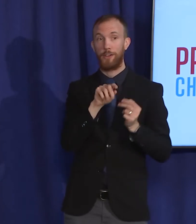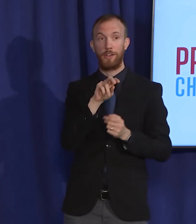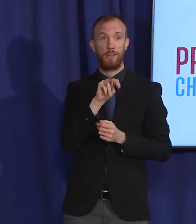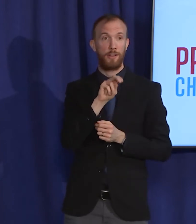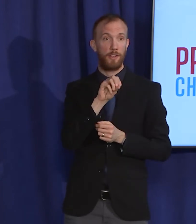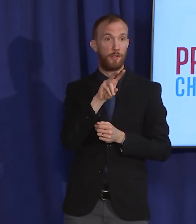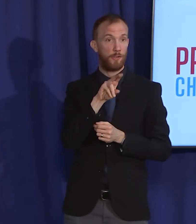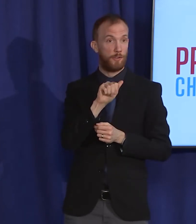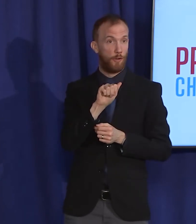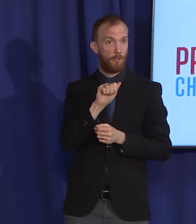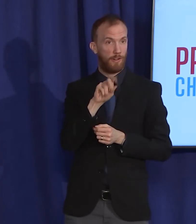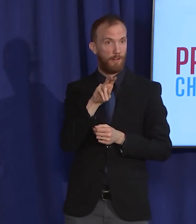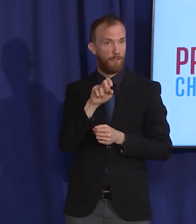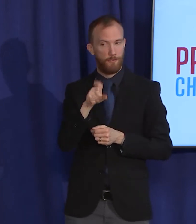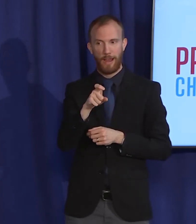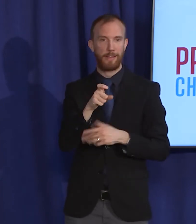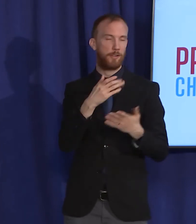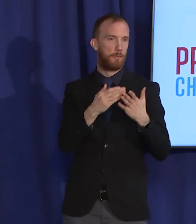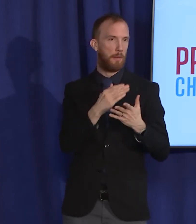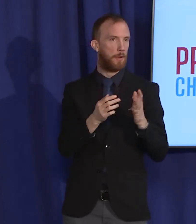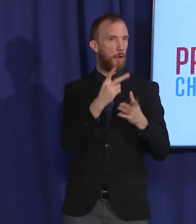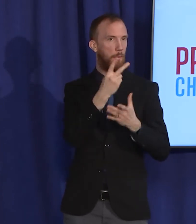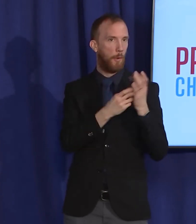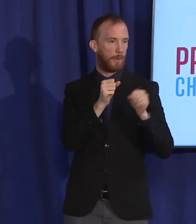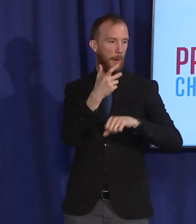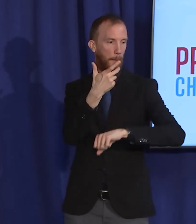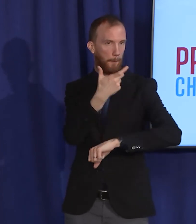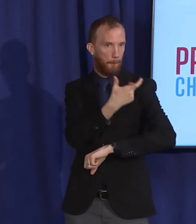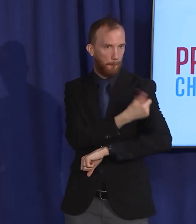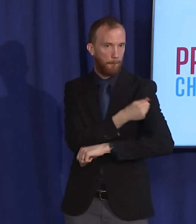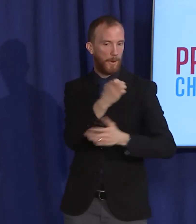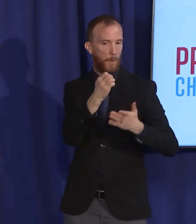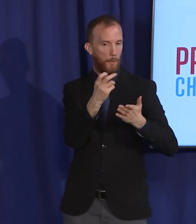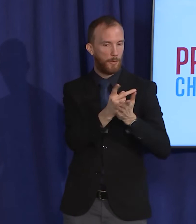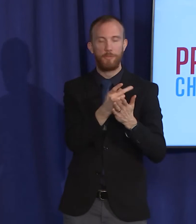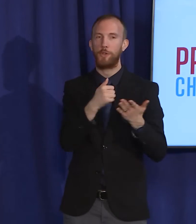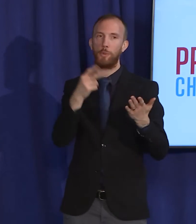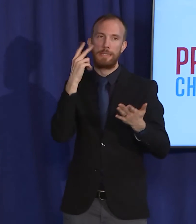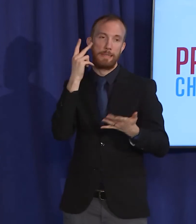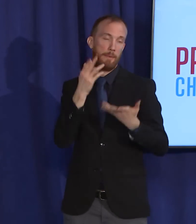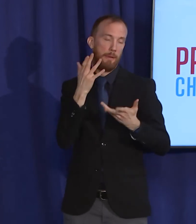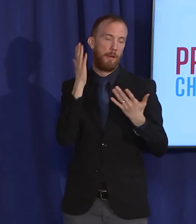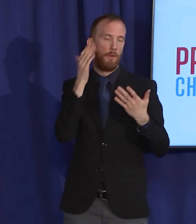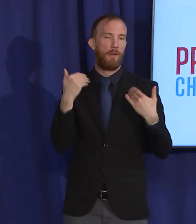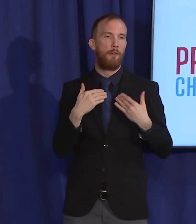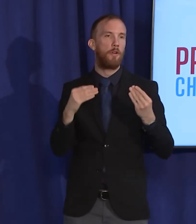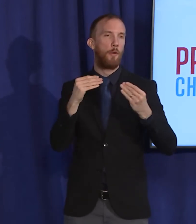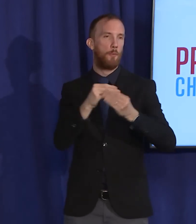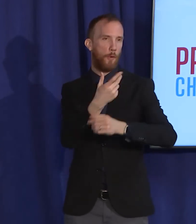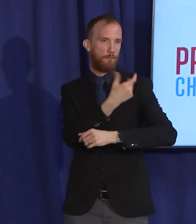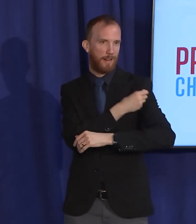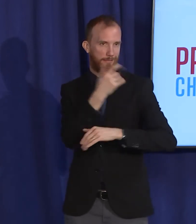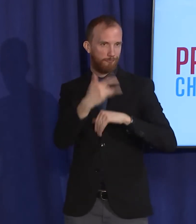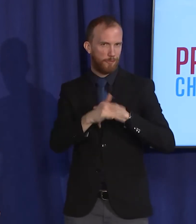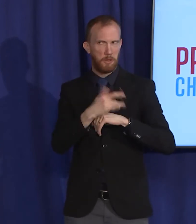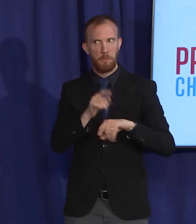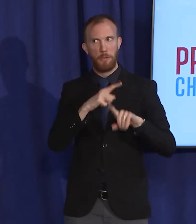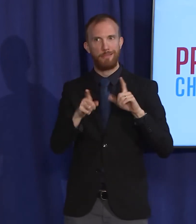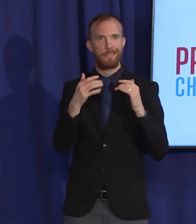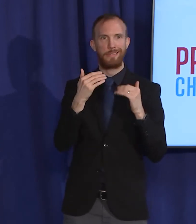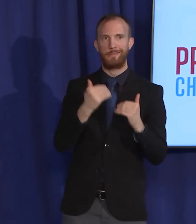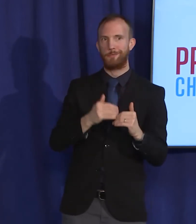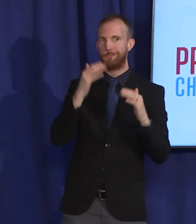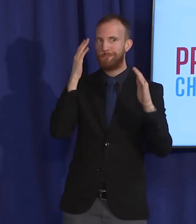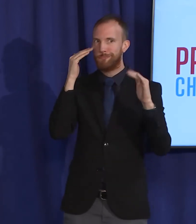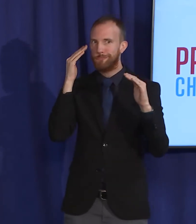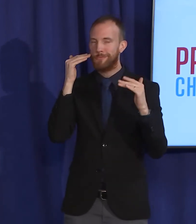pool, that would dramatically increase our ability to vaccinate more people quickly. So there are still a few unknowns. But yes, I think we are expecting, based on